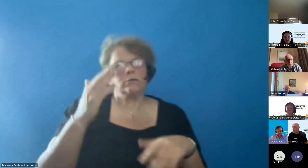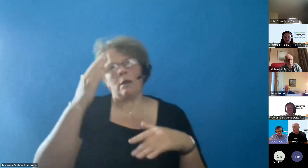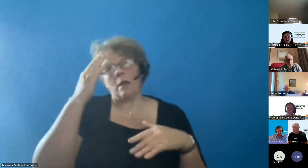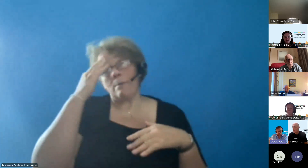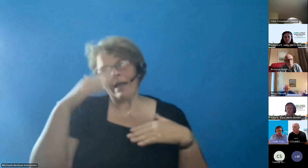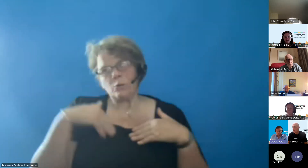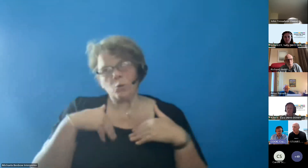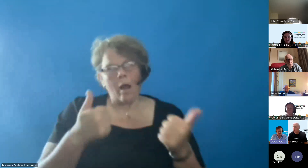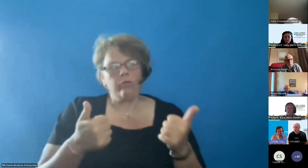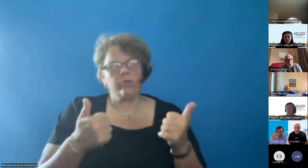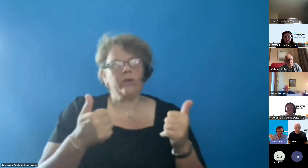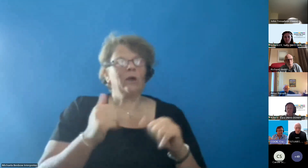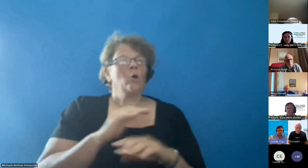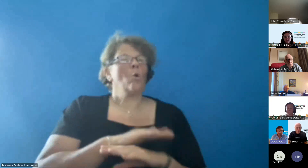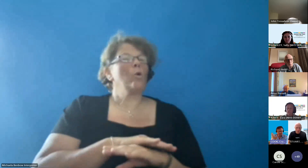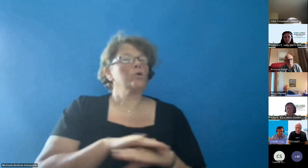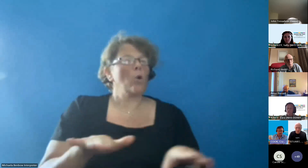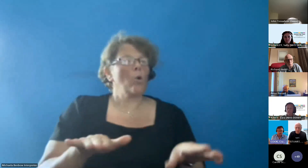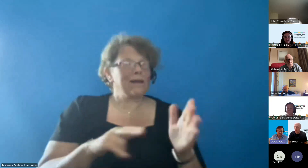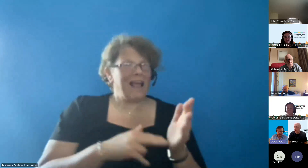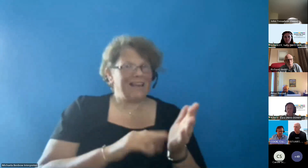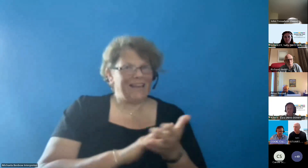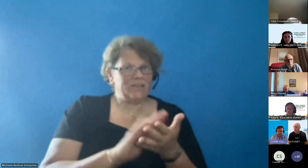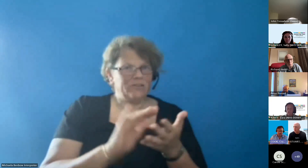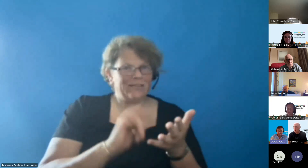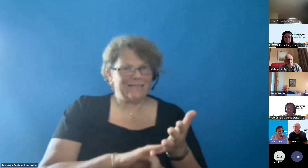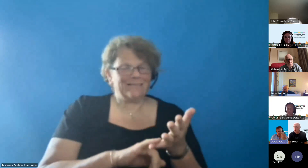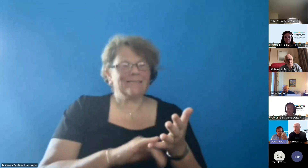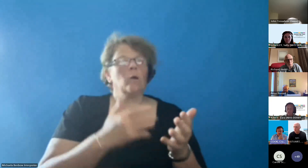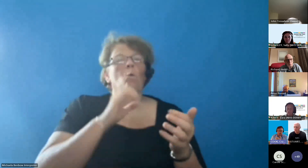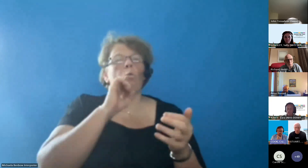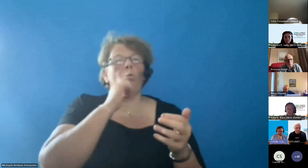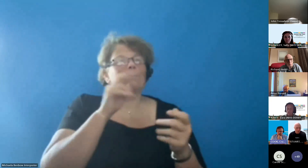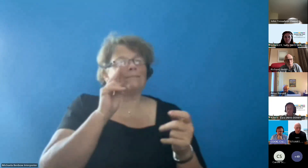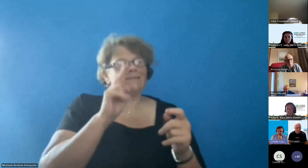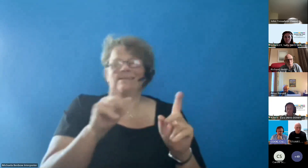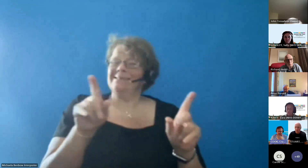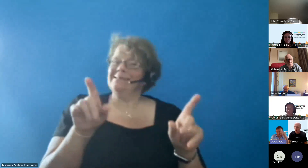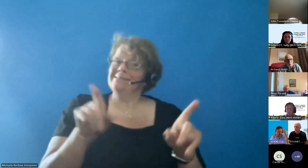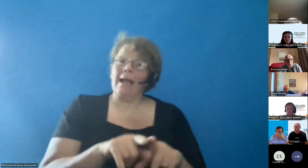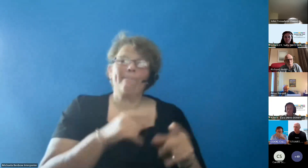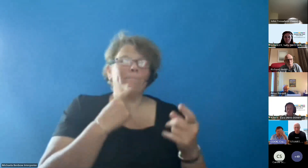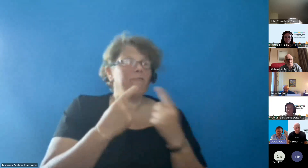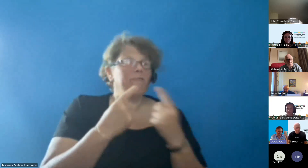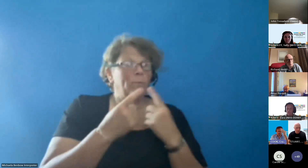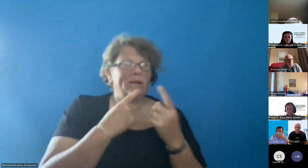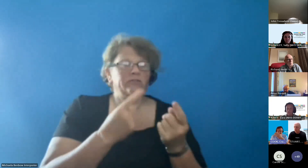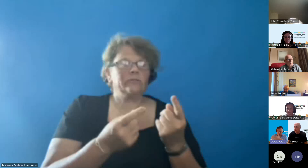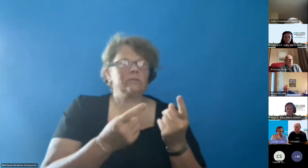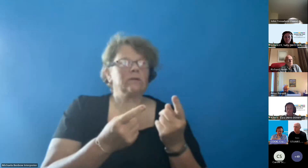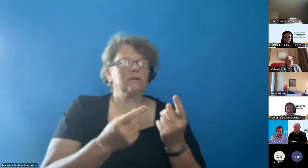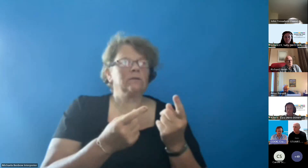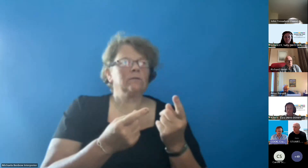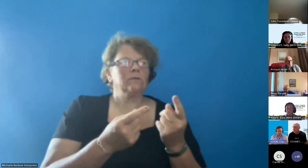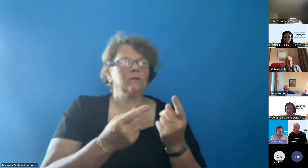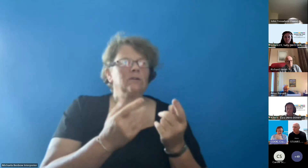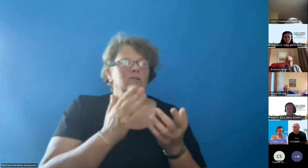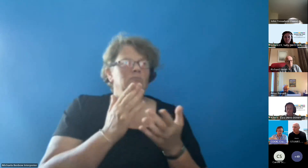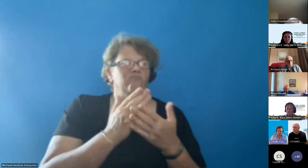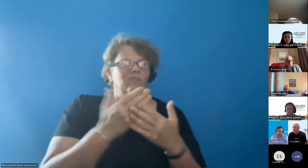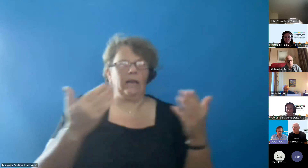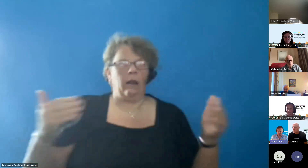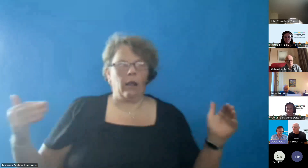in non-NHS services, can see the same information, so that this sort of siloed approach